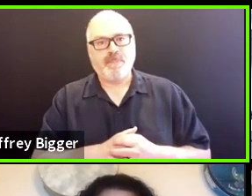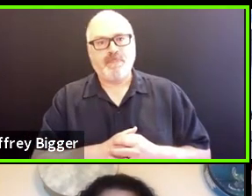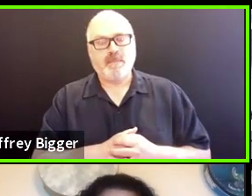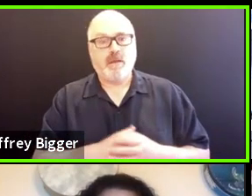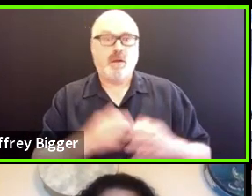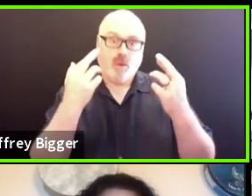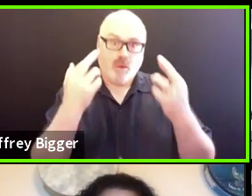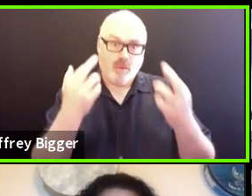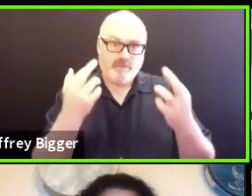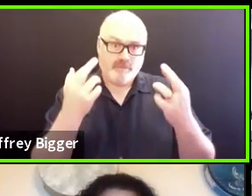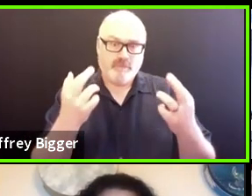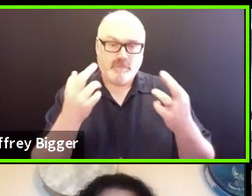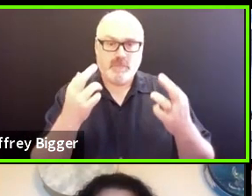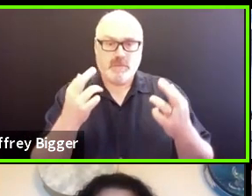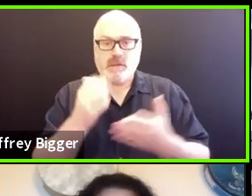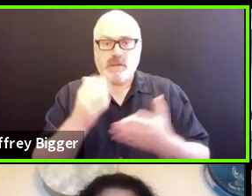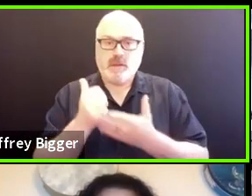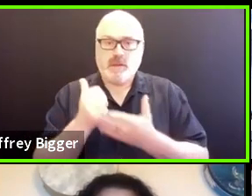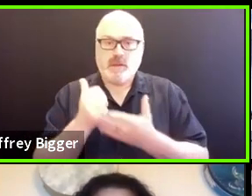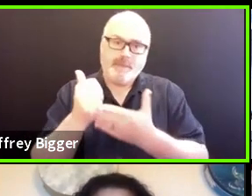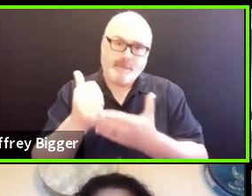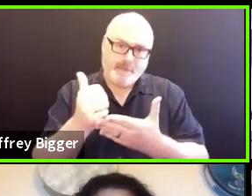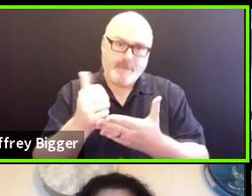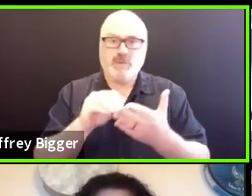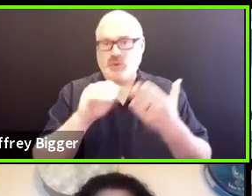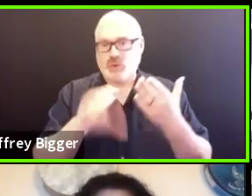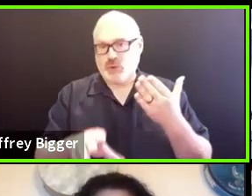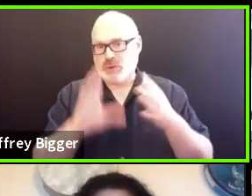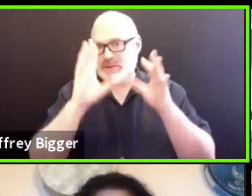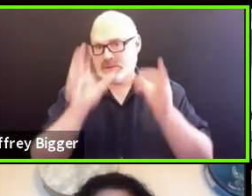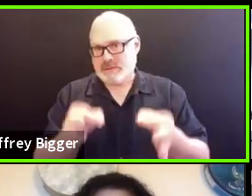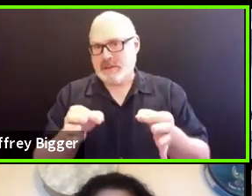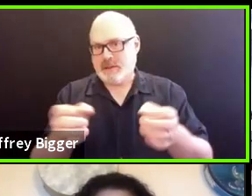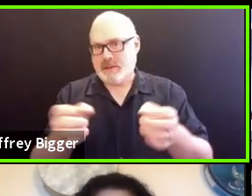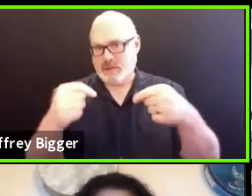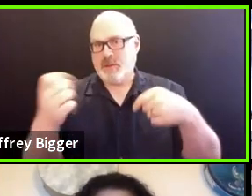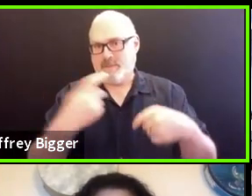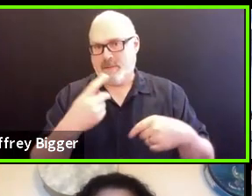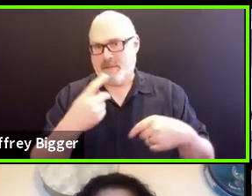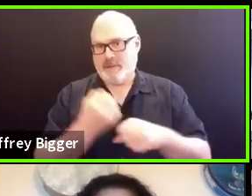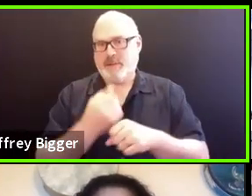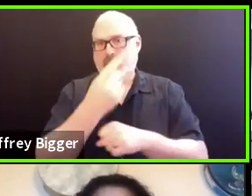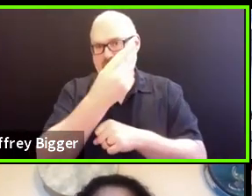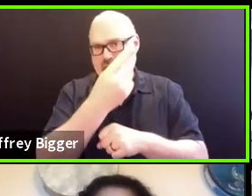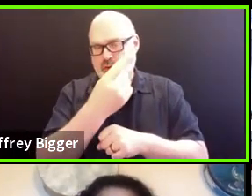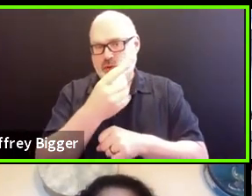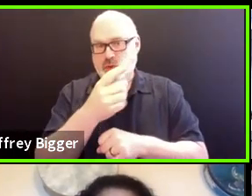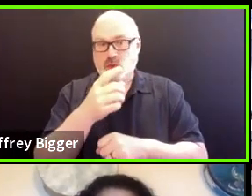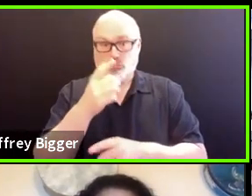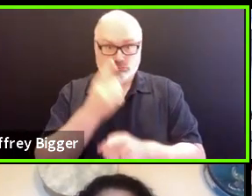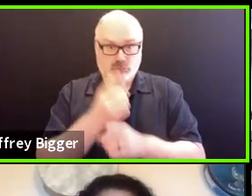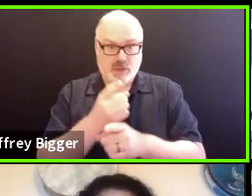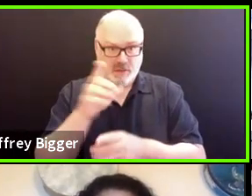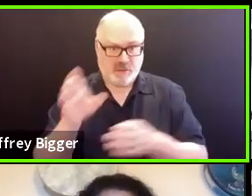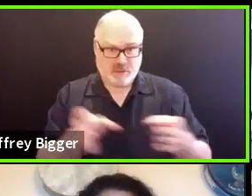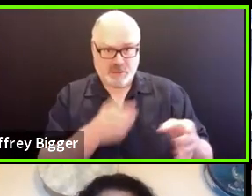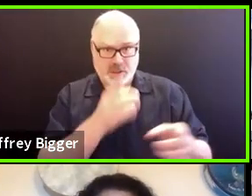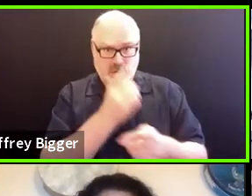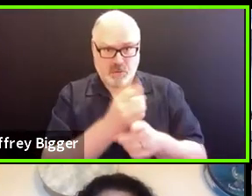hopefully it helped students decide to come back this next year, correct? That's what the plan was, right?